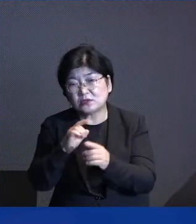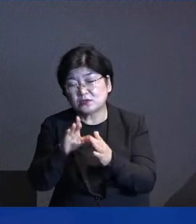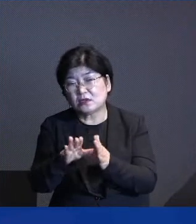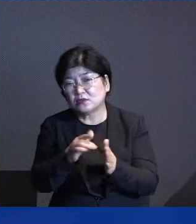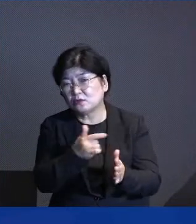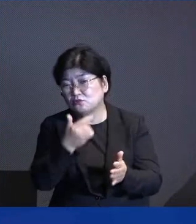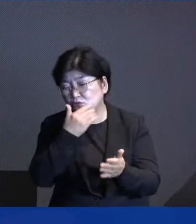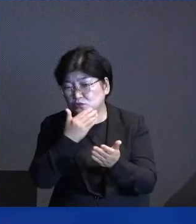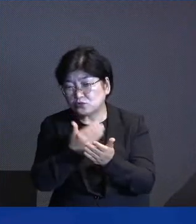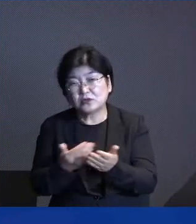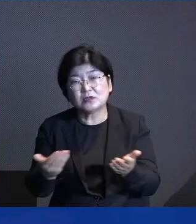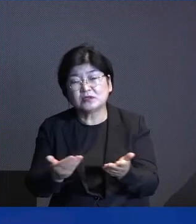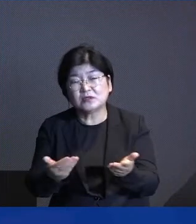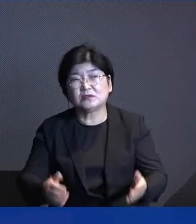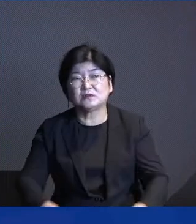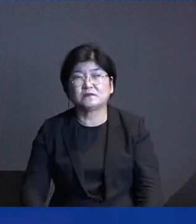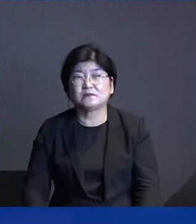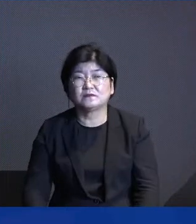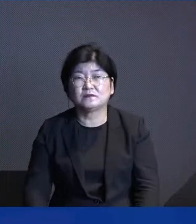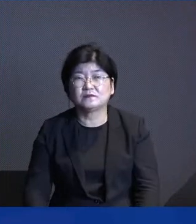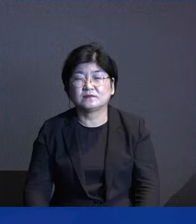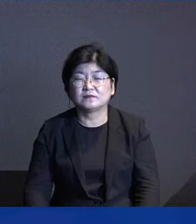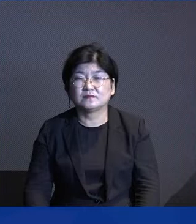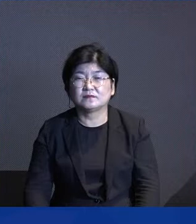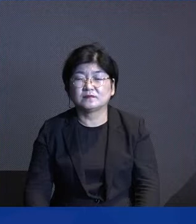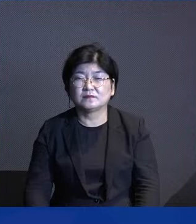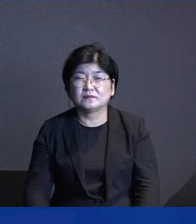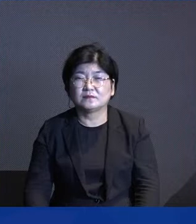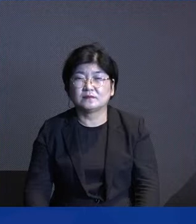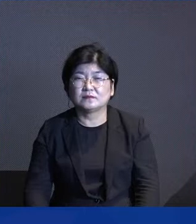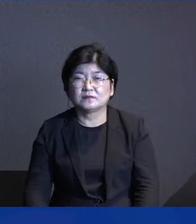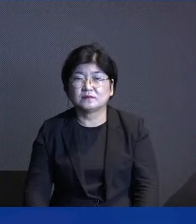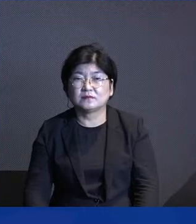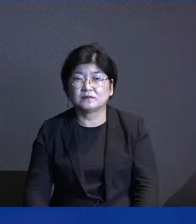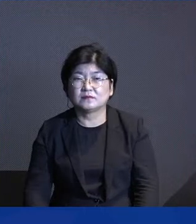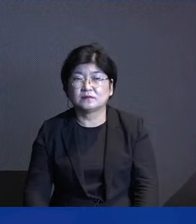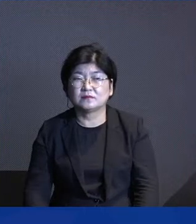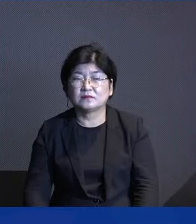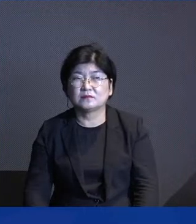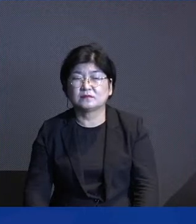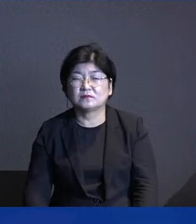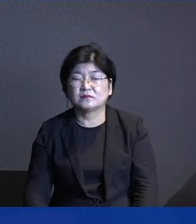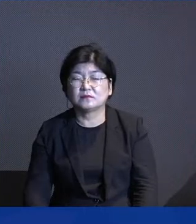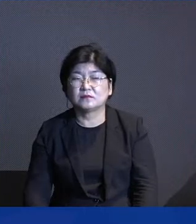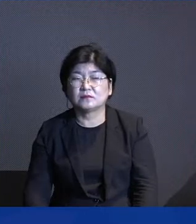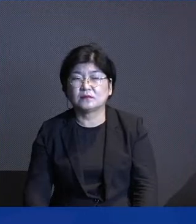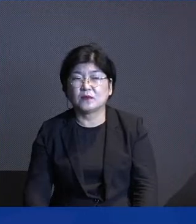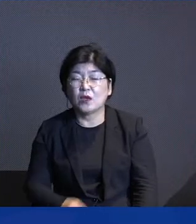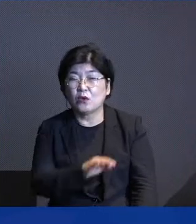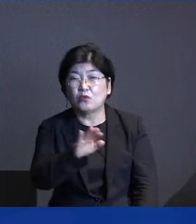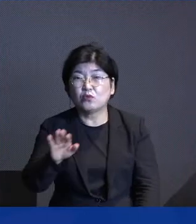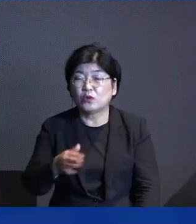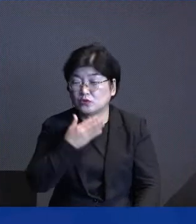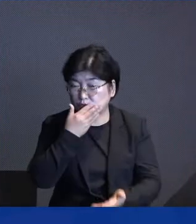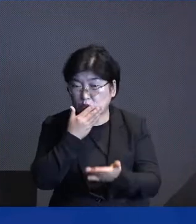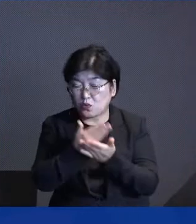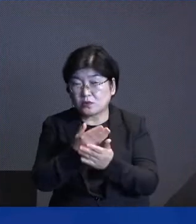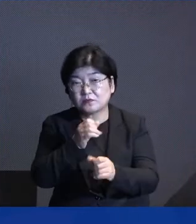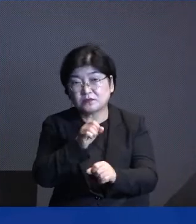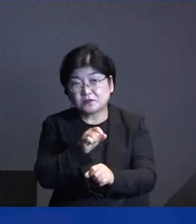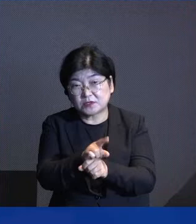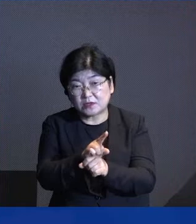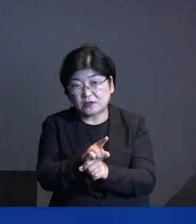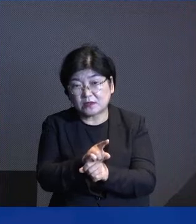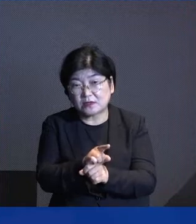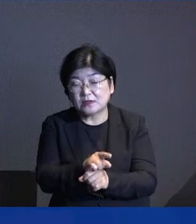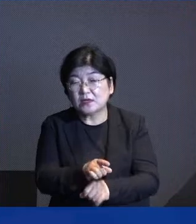extremely important. This is one of our works where we speak about how dignity can actually be focused on and how